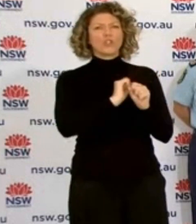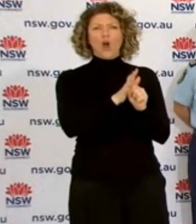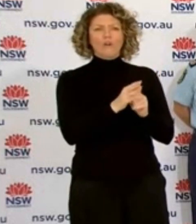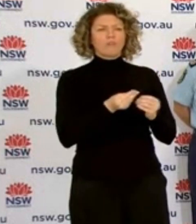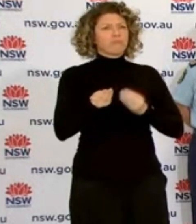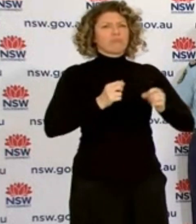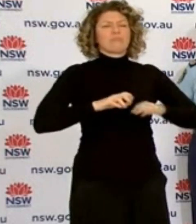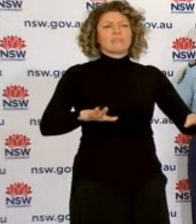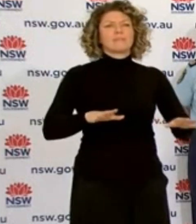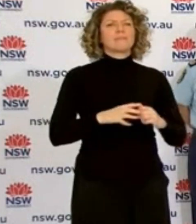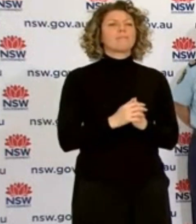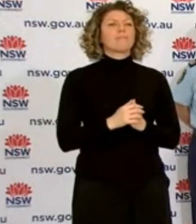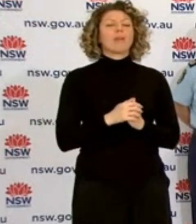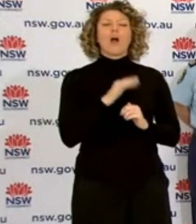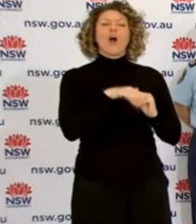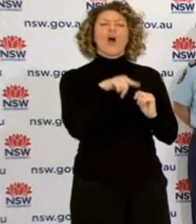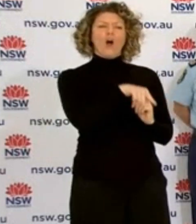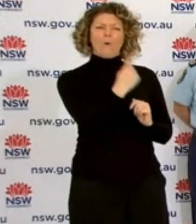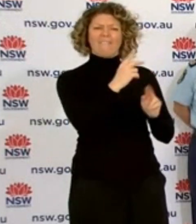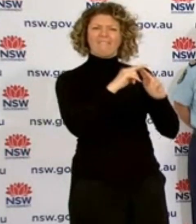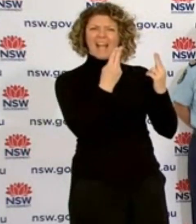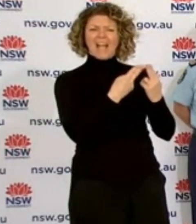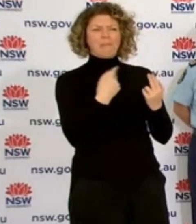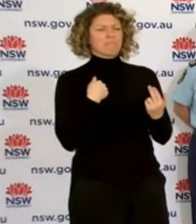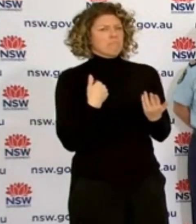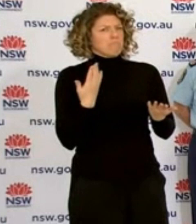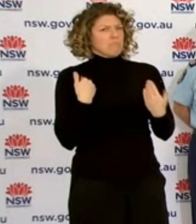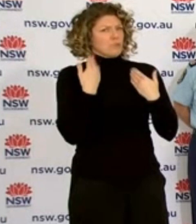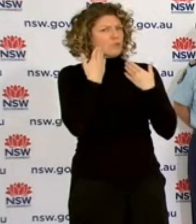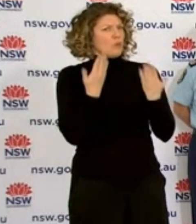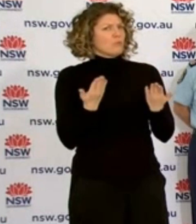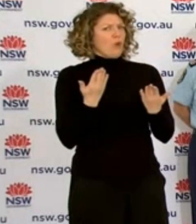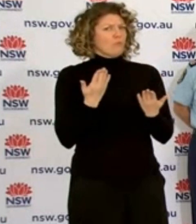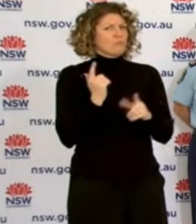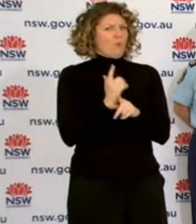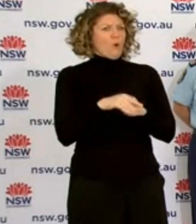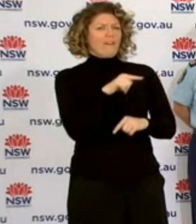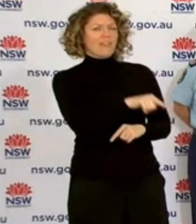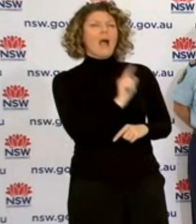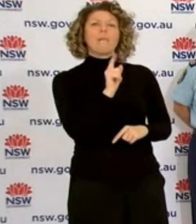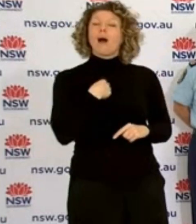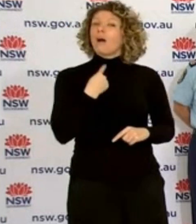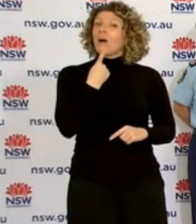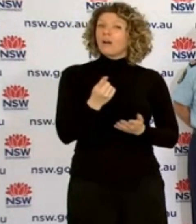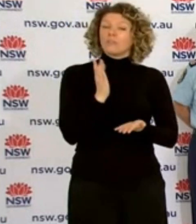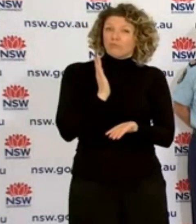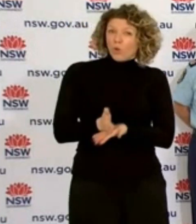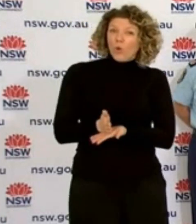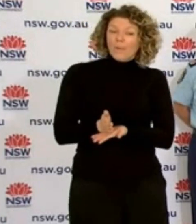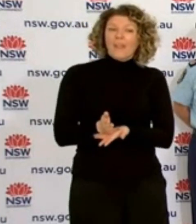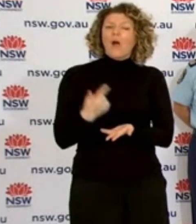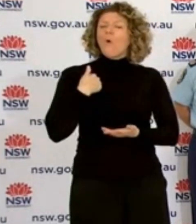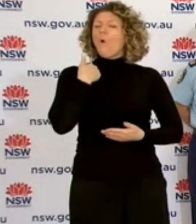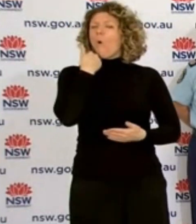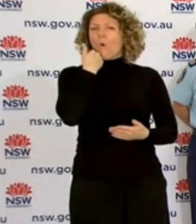strains. I can't comment on the specifics of a case, and I would never air that publicly, but I can just give an absolute commitment that